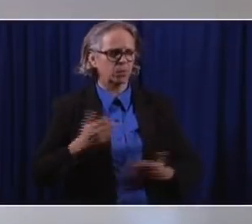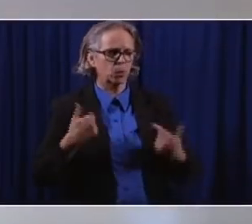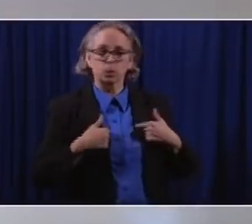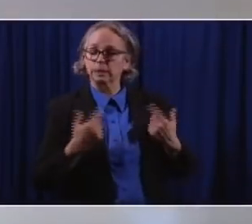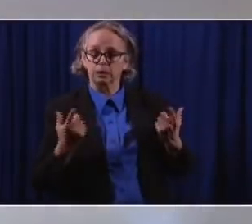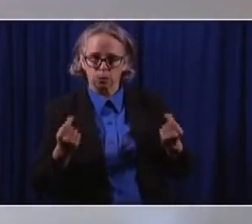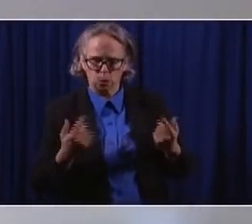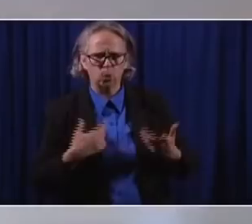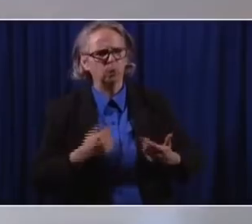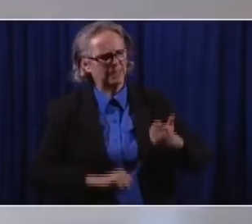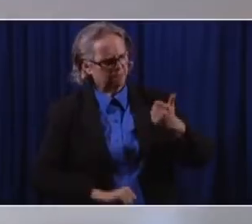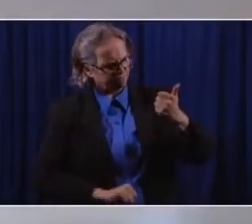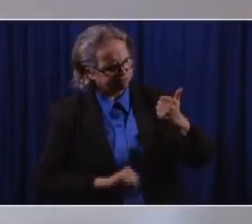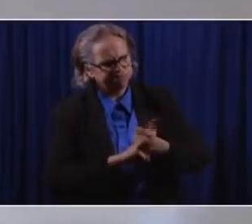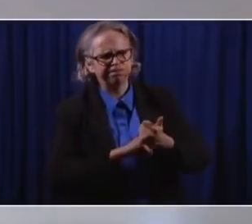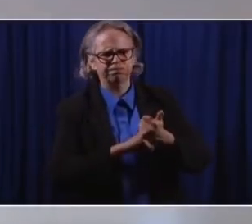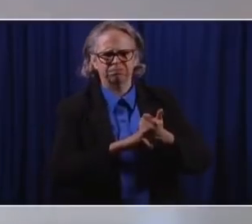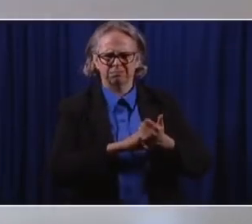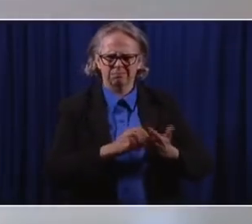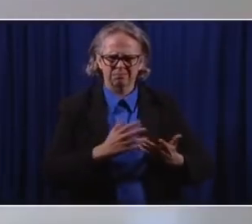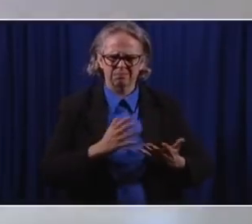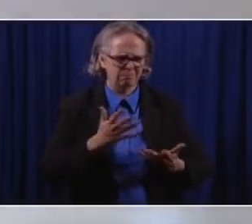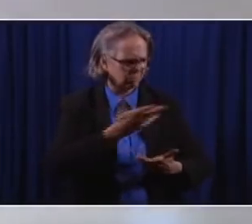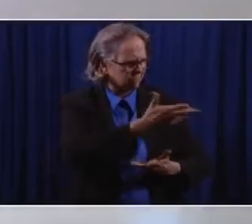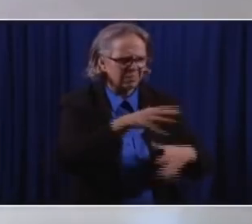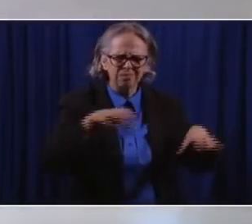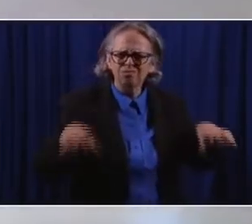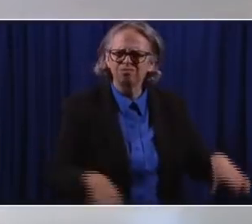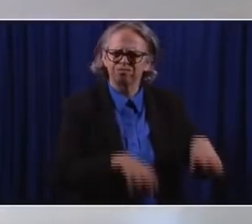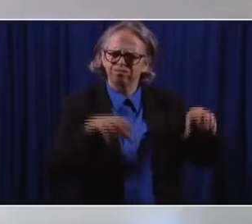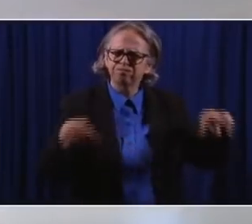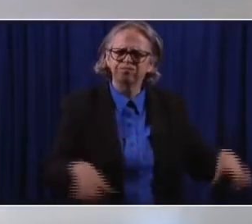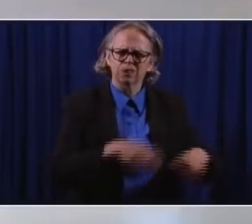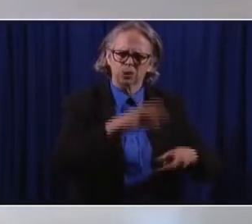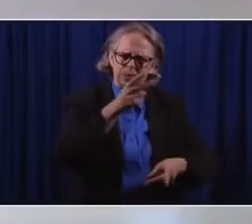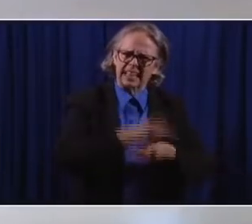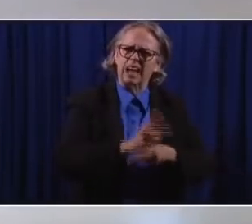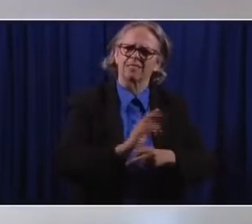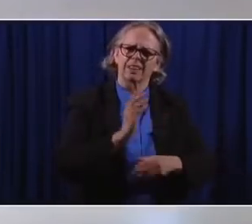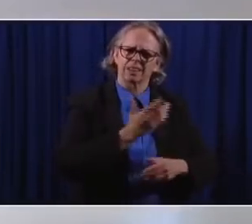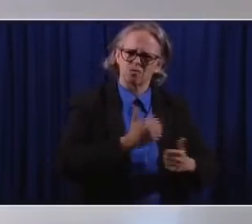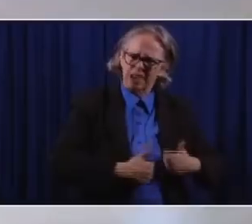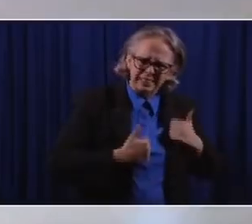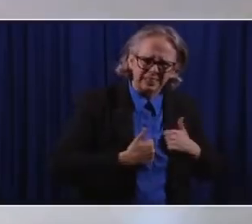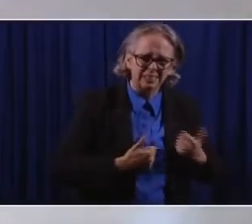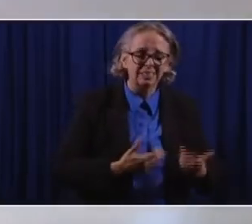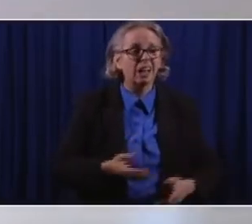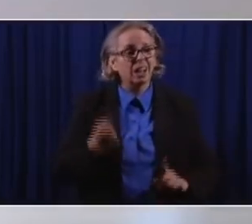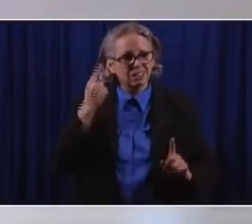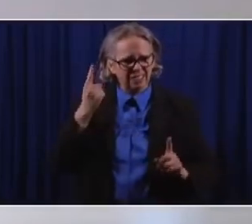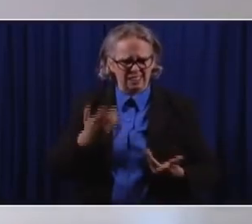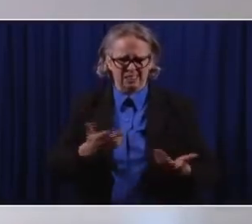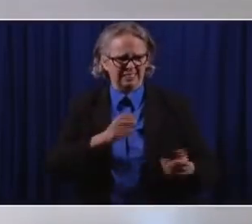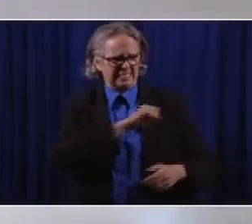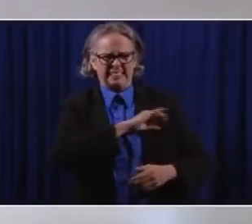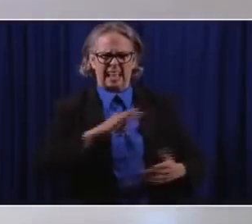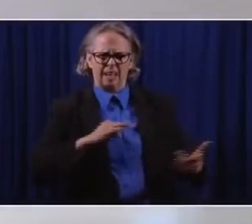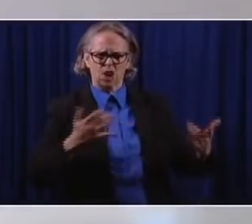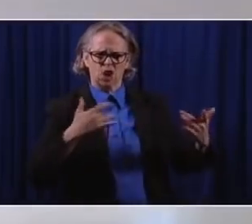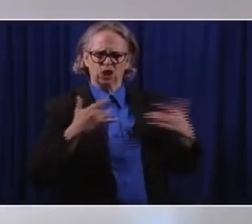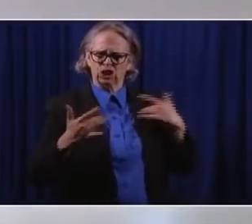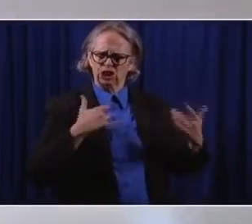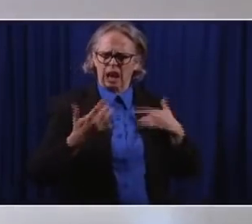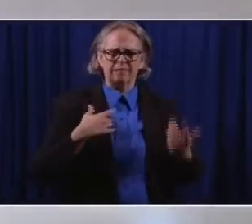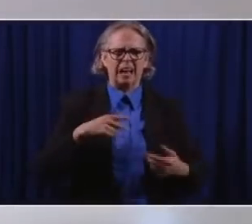your residents, and we also join your feelings of concern about the health risks for these same residents, risks that we know